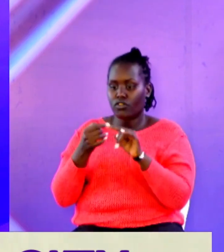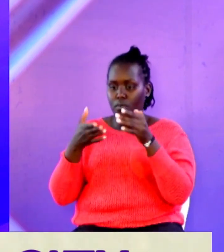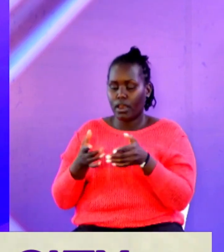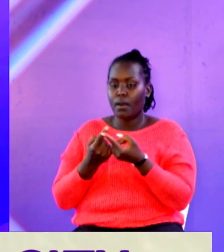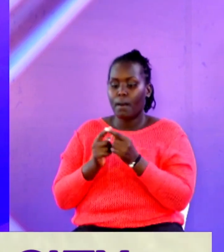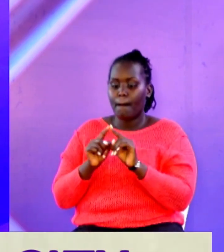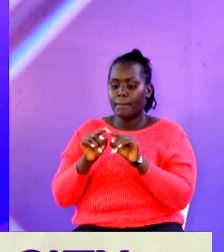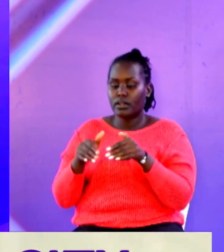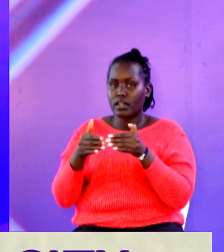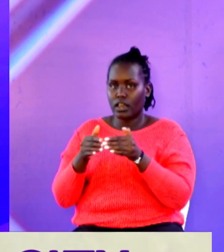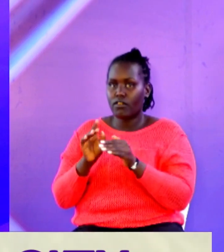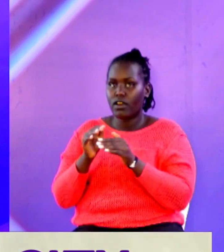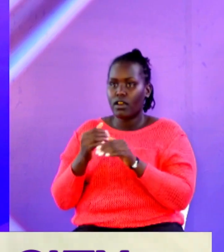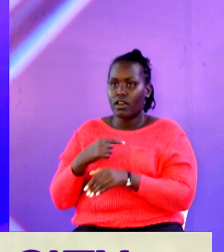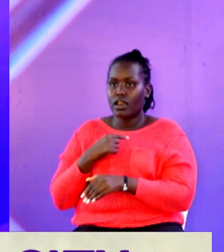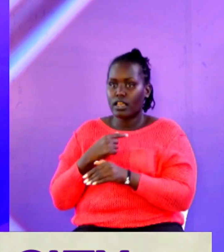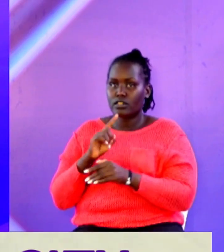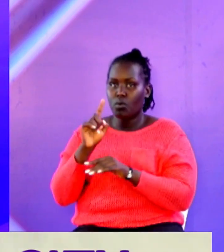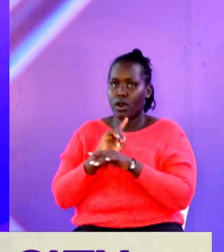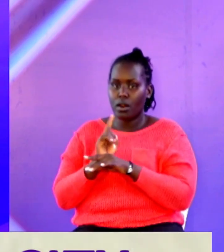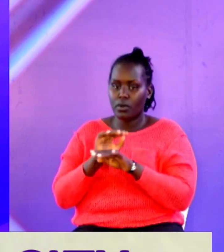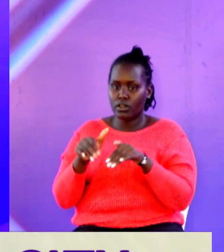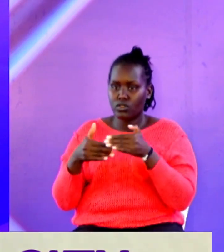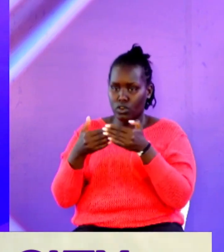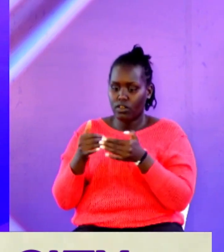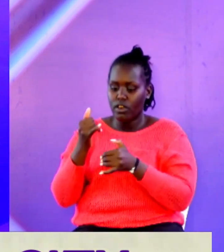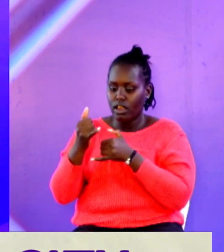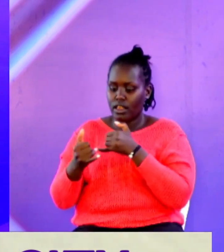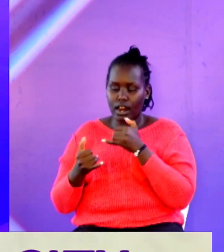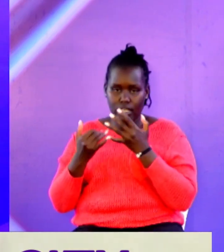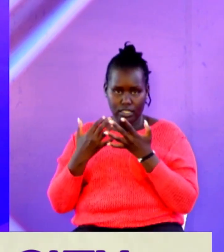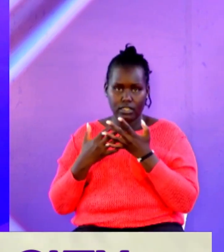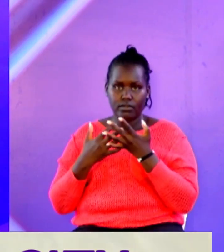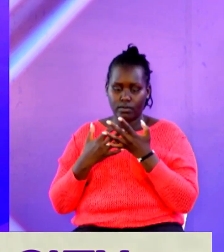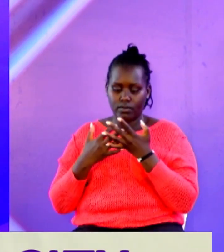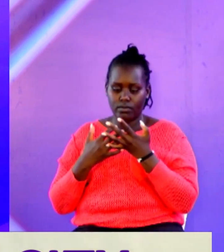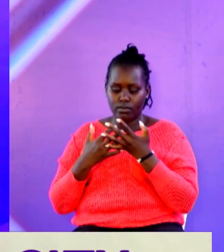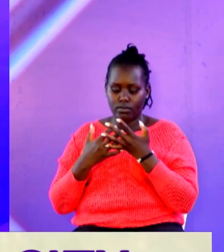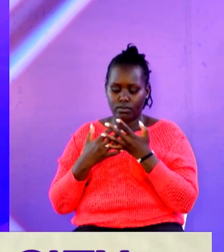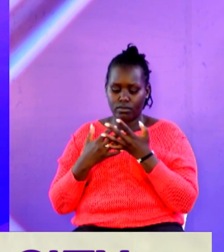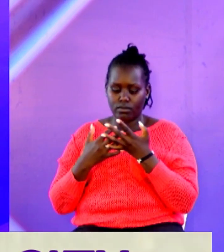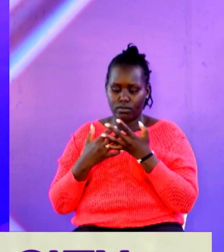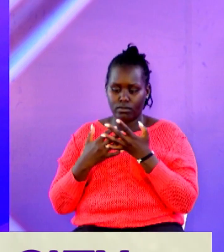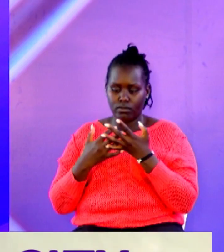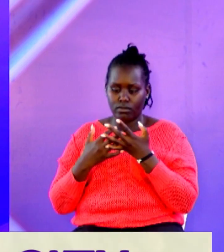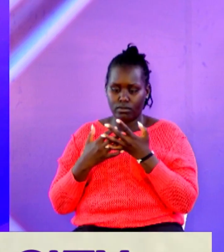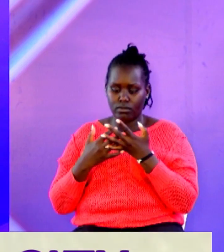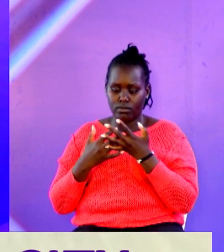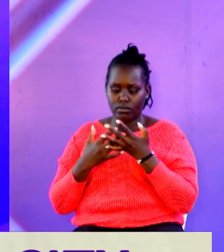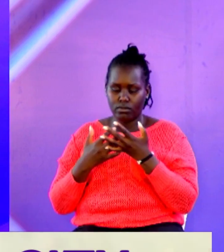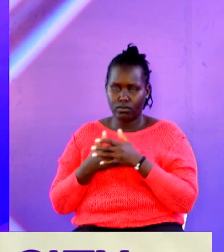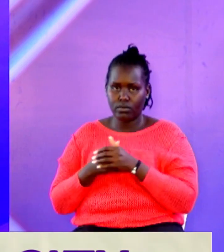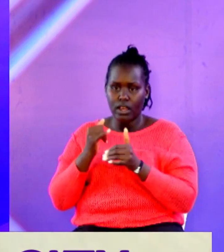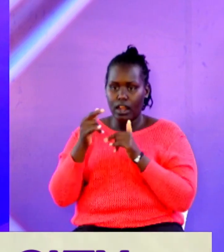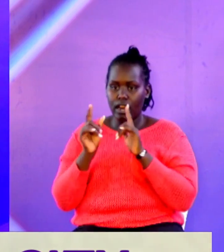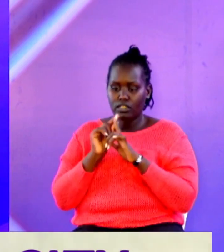give our guests 1 minute. May you give us your last thought or the parting shot. May